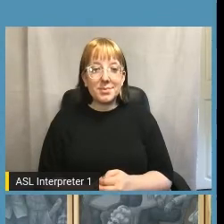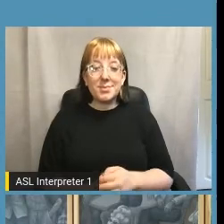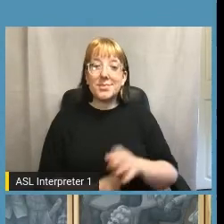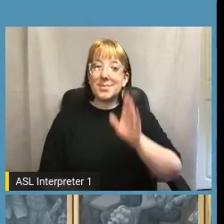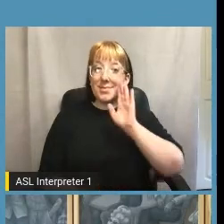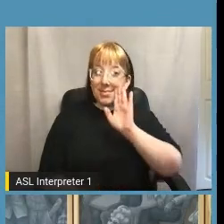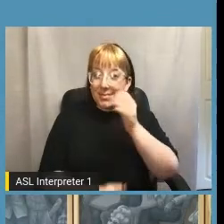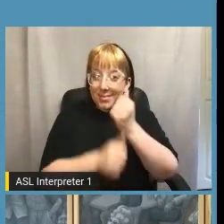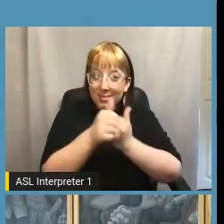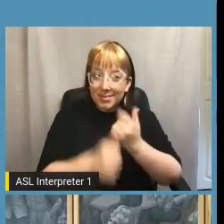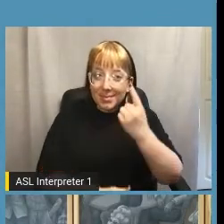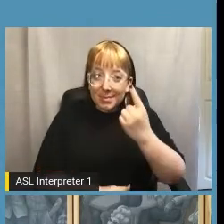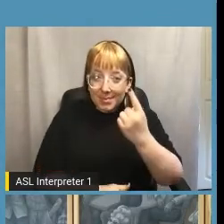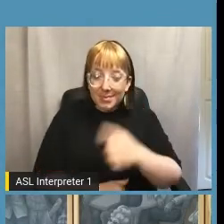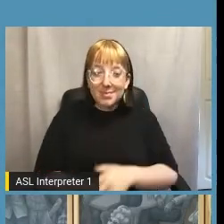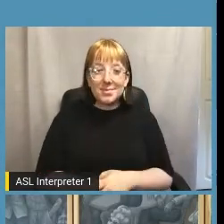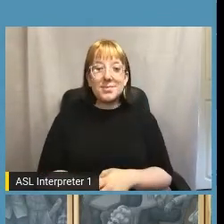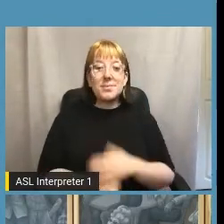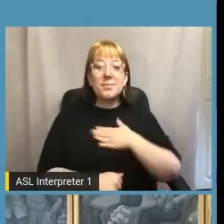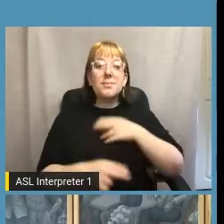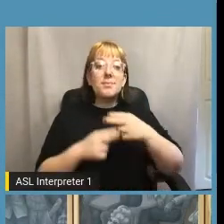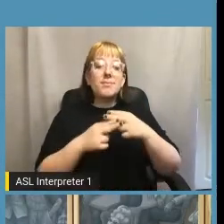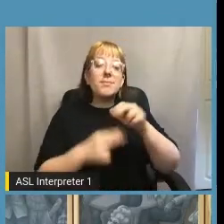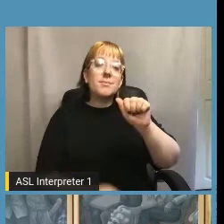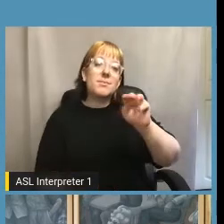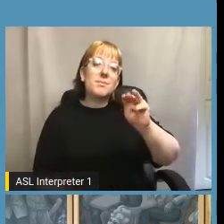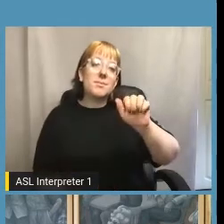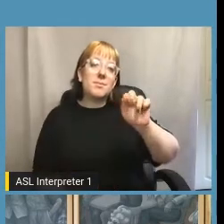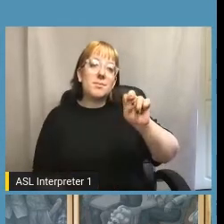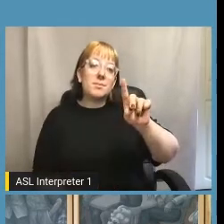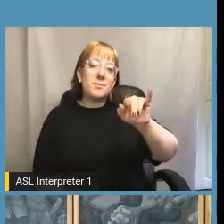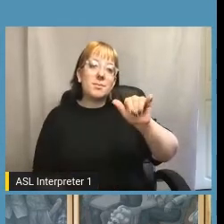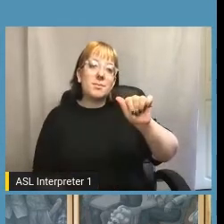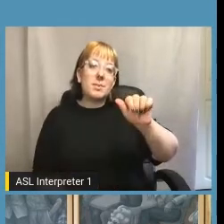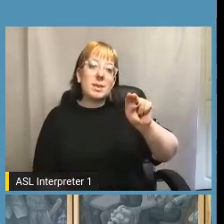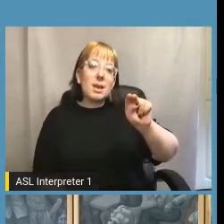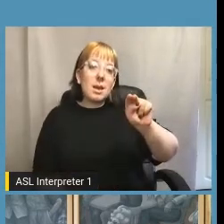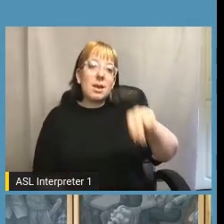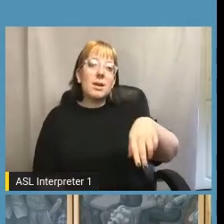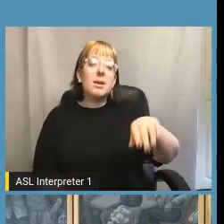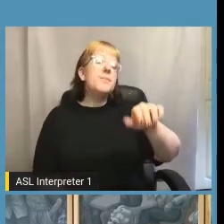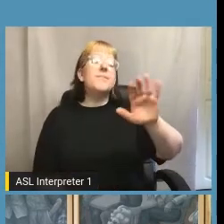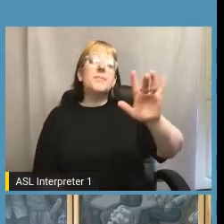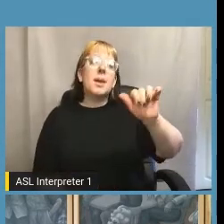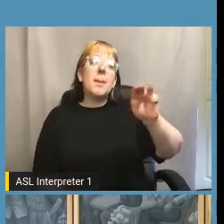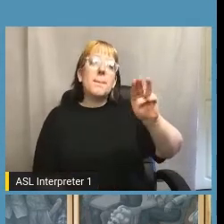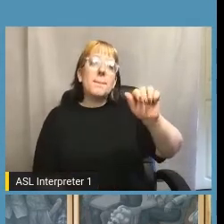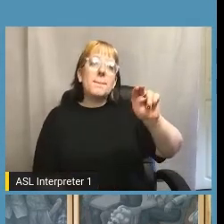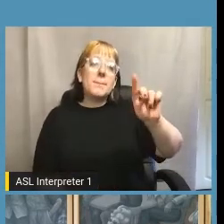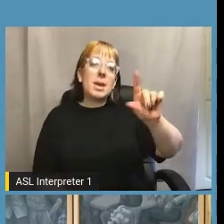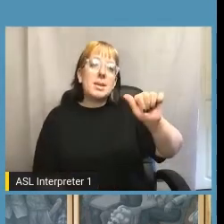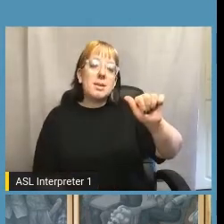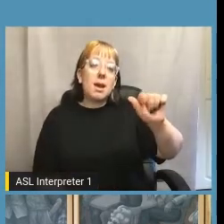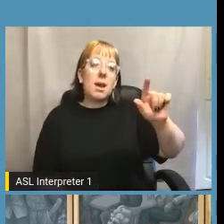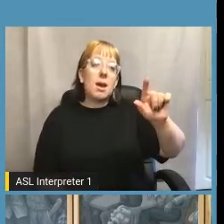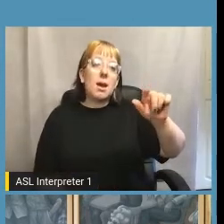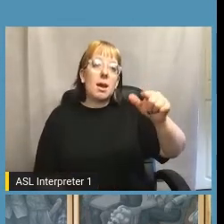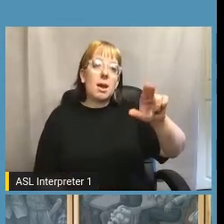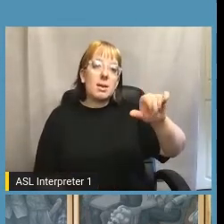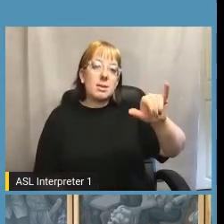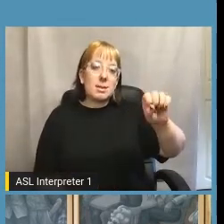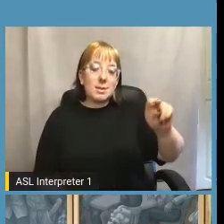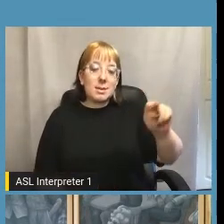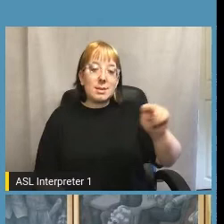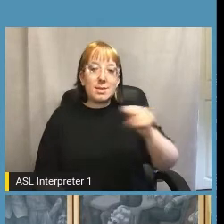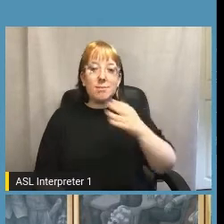Hi, everyone. My name is Amanda Gustin. Thank you so much to the Museum Learning Hub for having me here today.